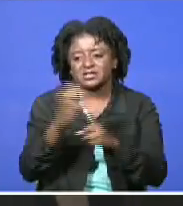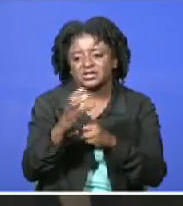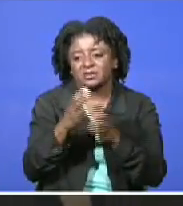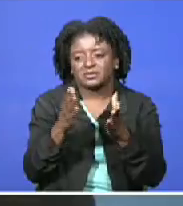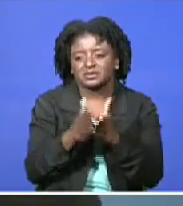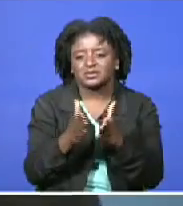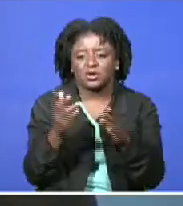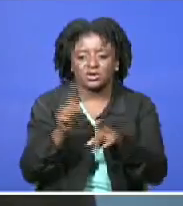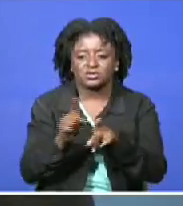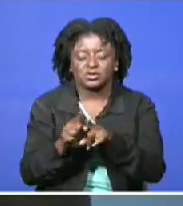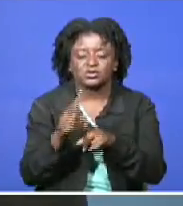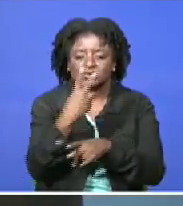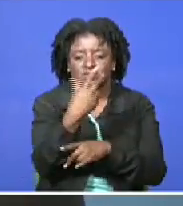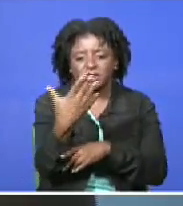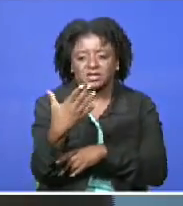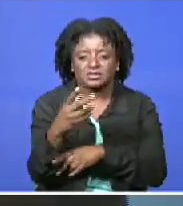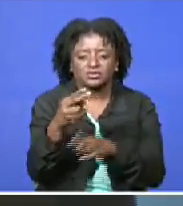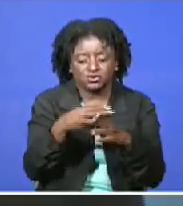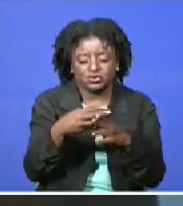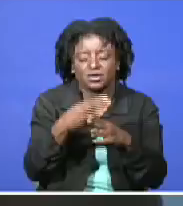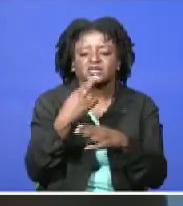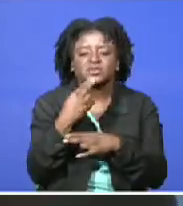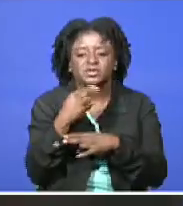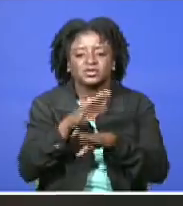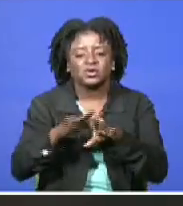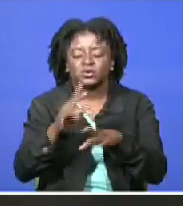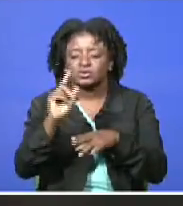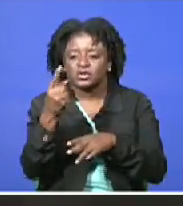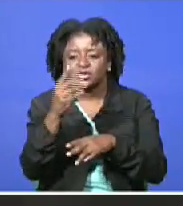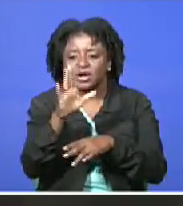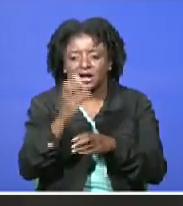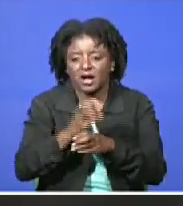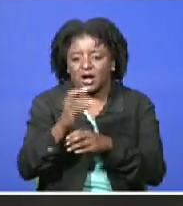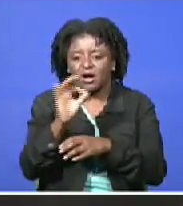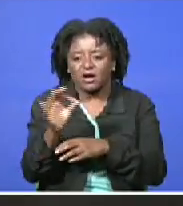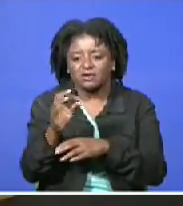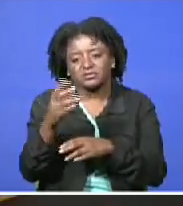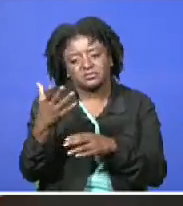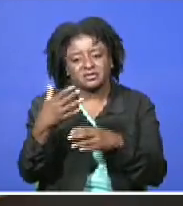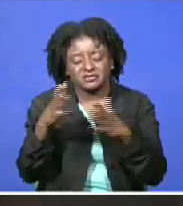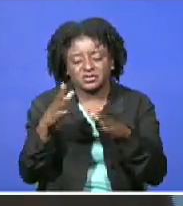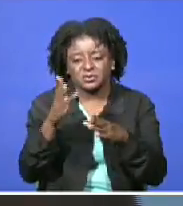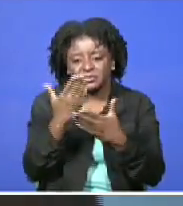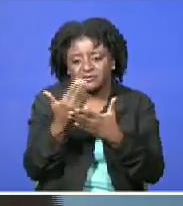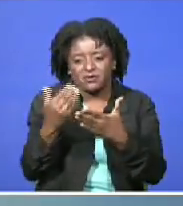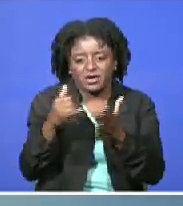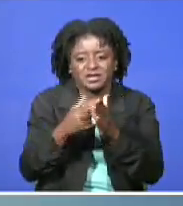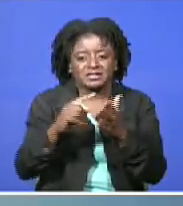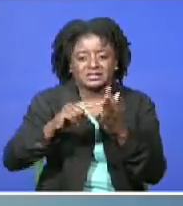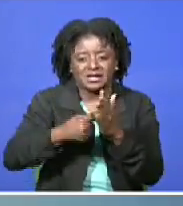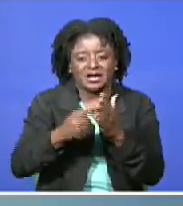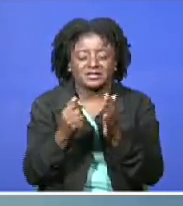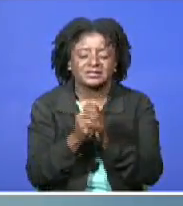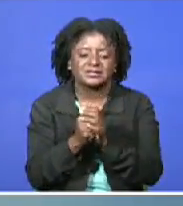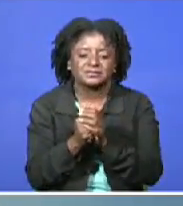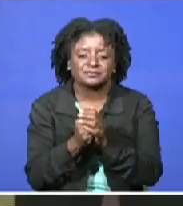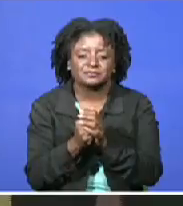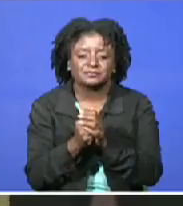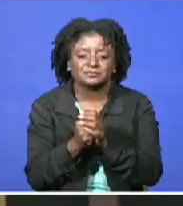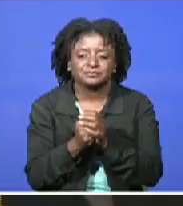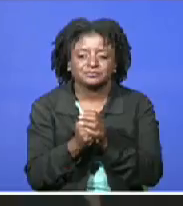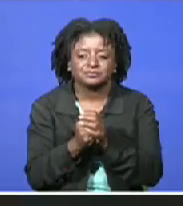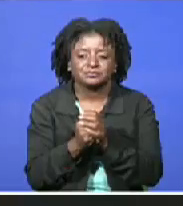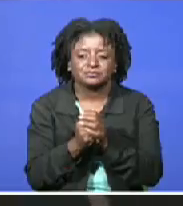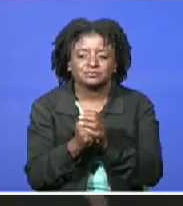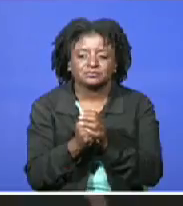Two things we have to say, short and sweet. Don't turn your car off. This one be over before it starts. All right, so